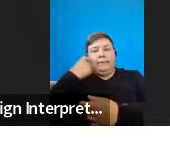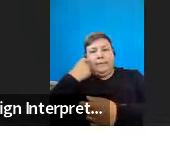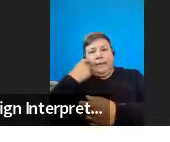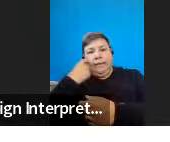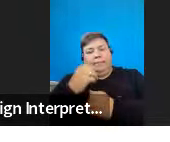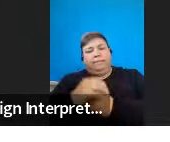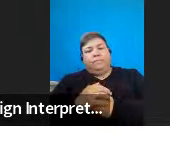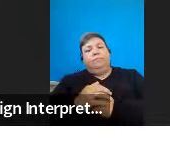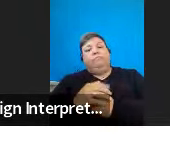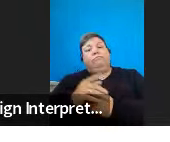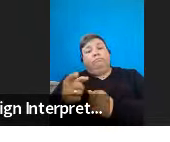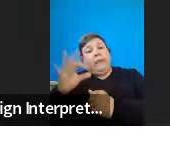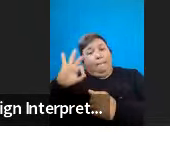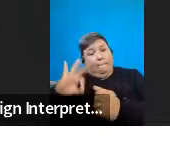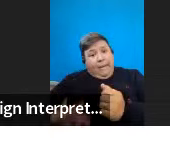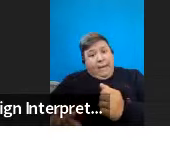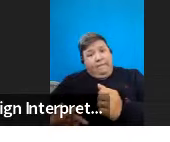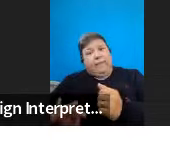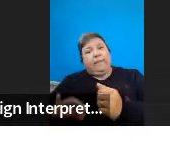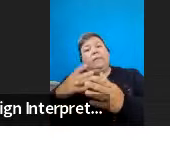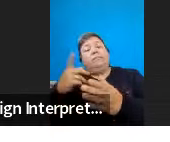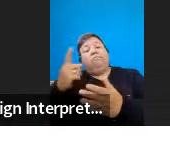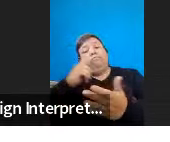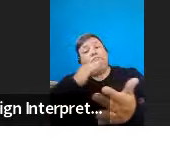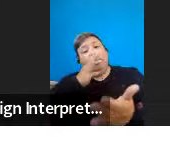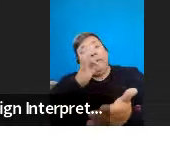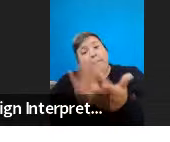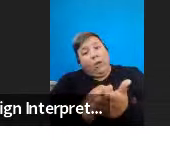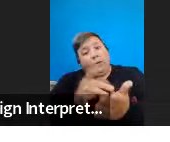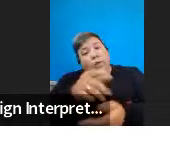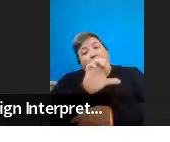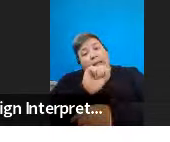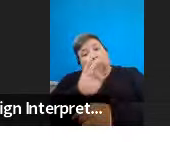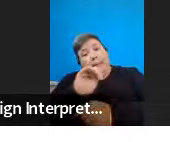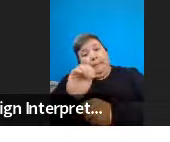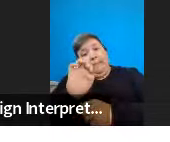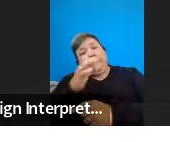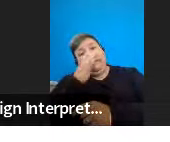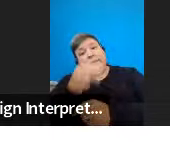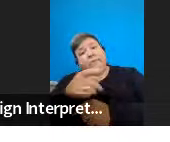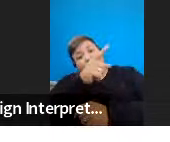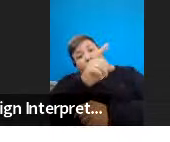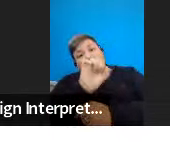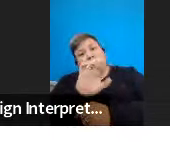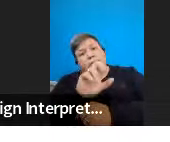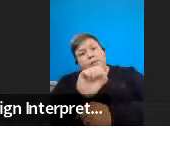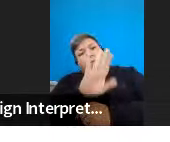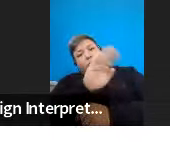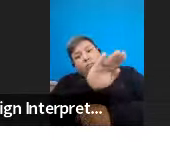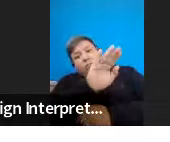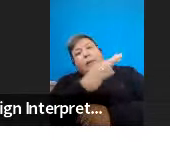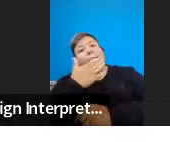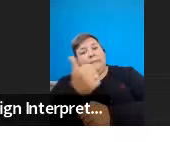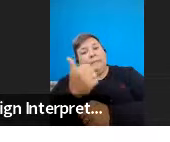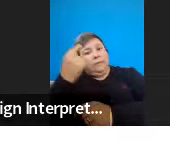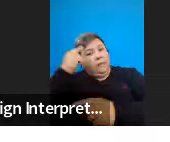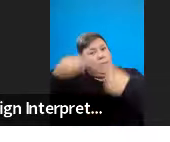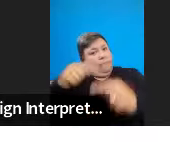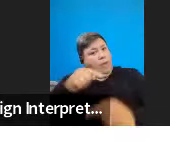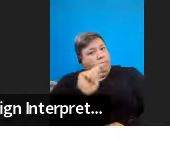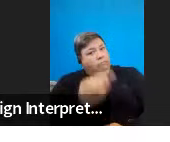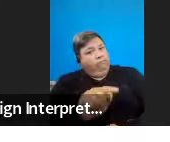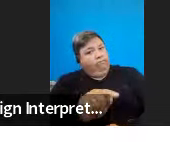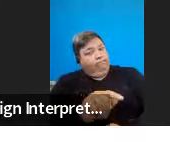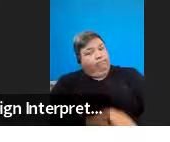That's a benefit that is proposed by the SMMEs themselves to SARS to say, SARS, please consider this. They've requested also